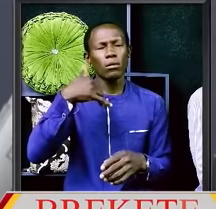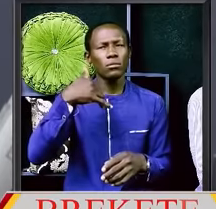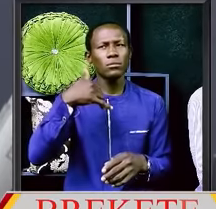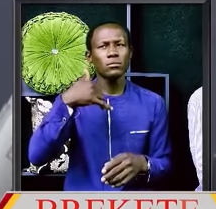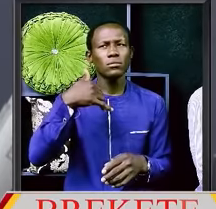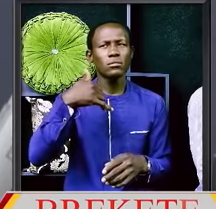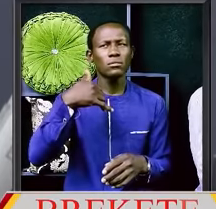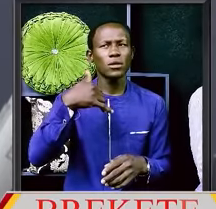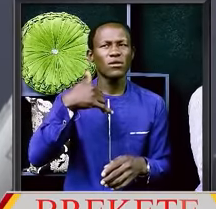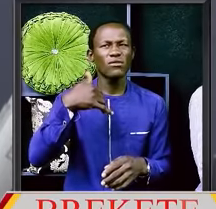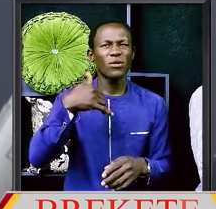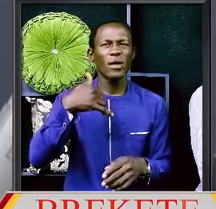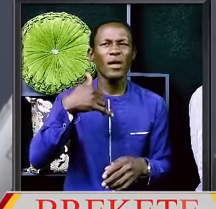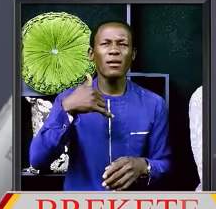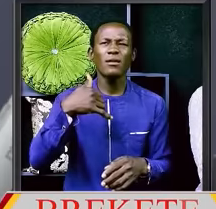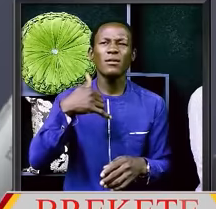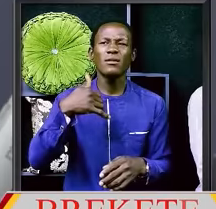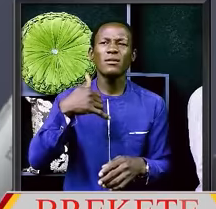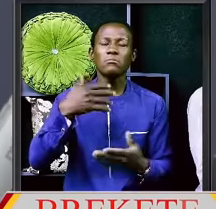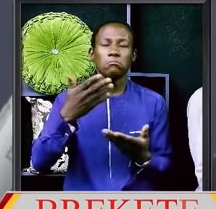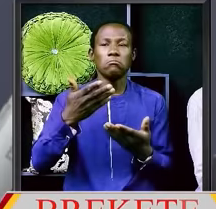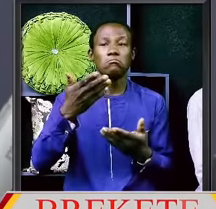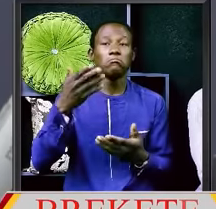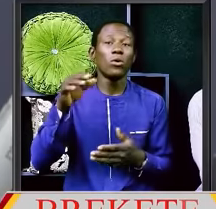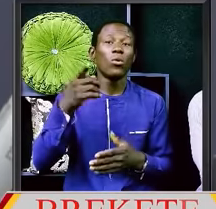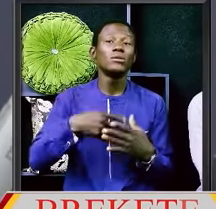United Kingdom. Okay, waiting be your contributor, Tema.